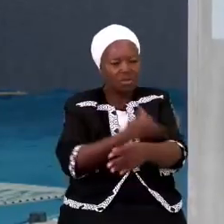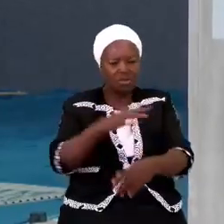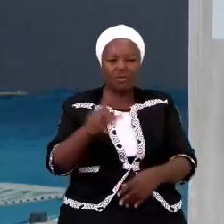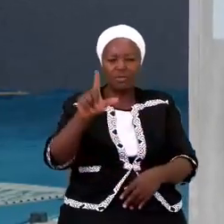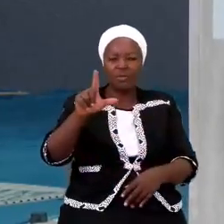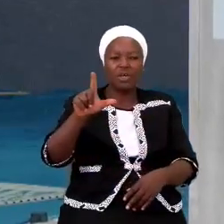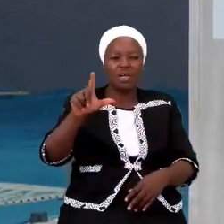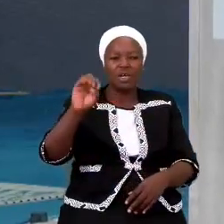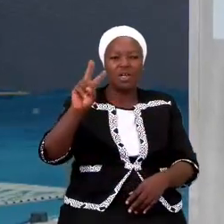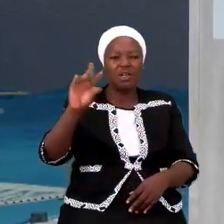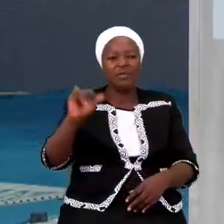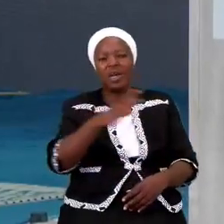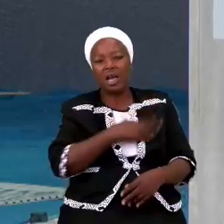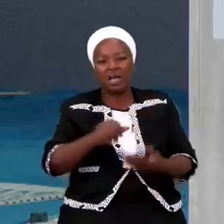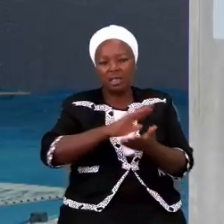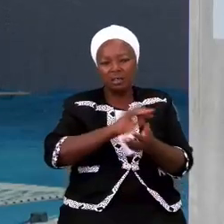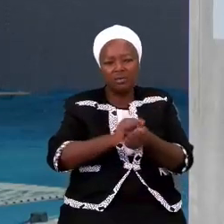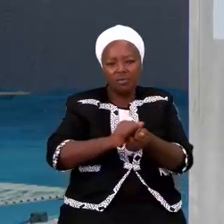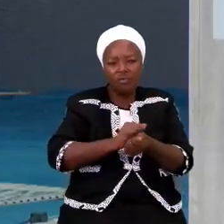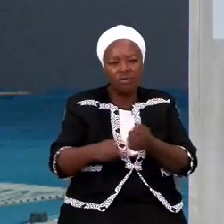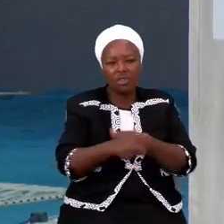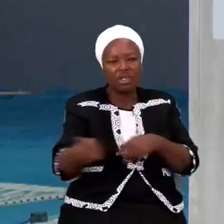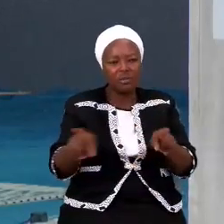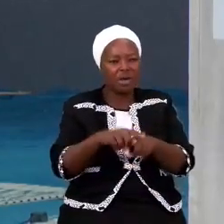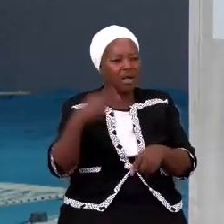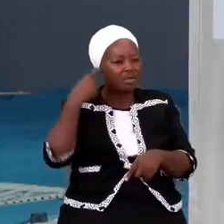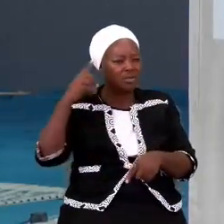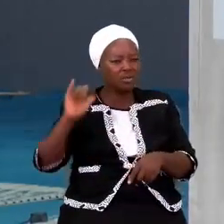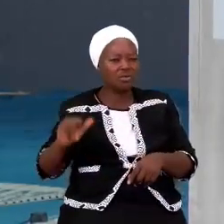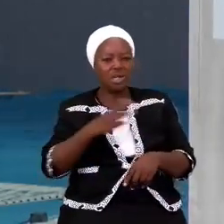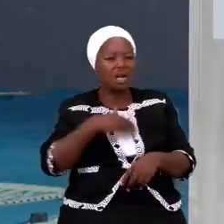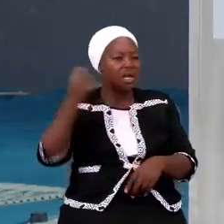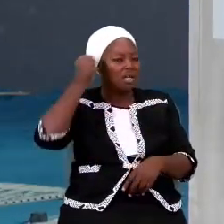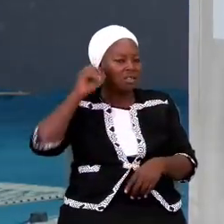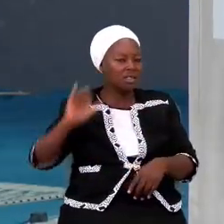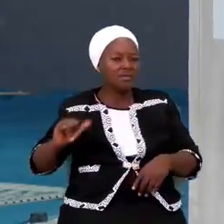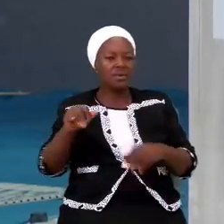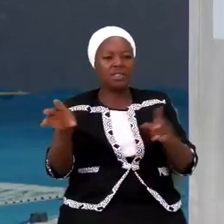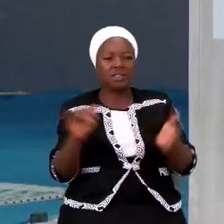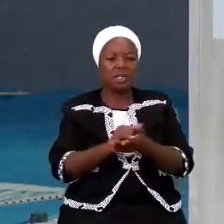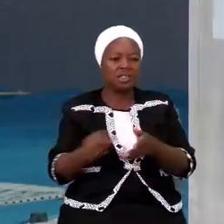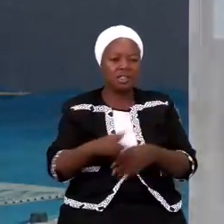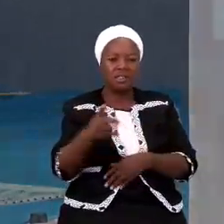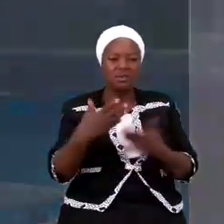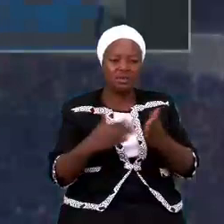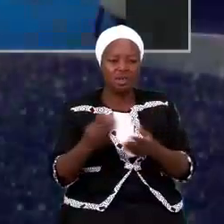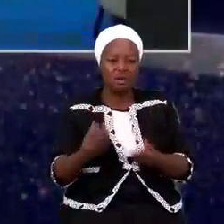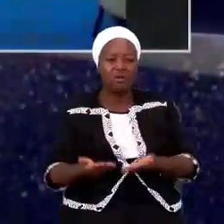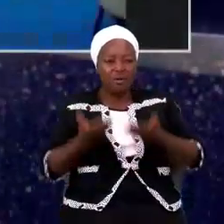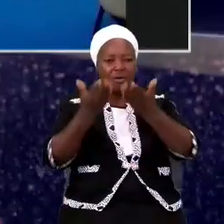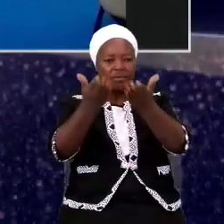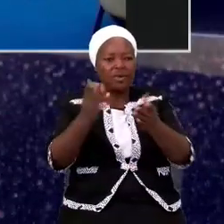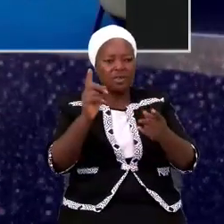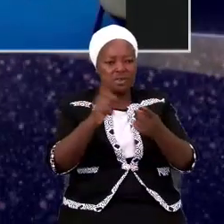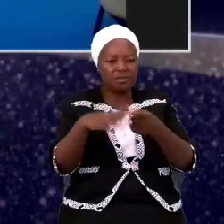may offer unto the Lord an offering in righteousness.